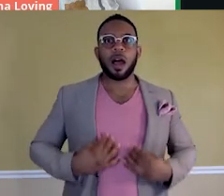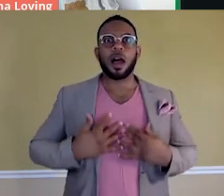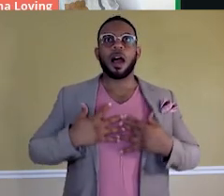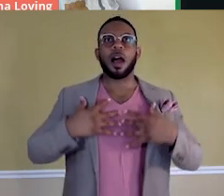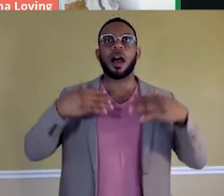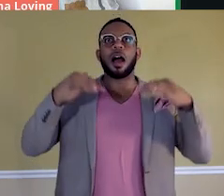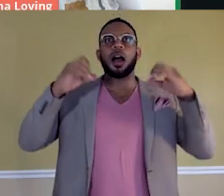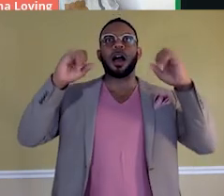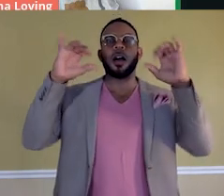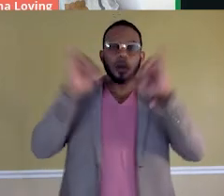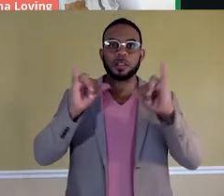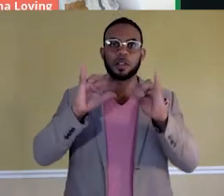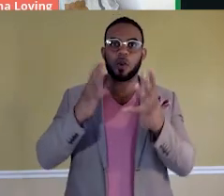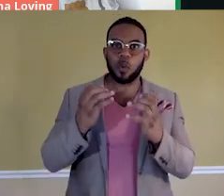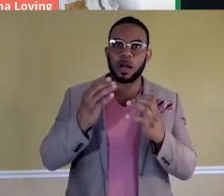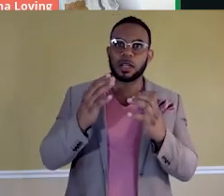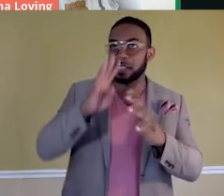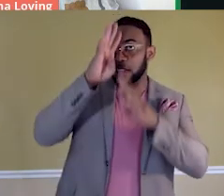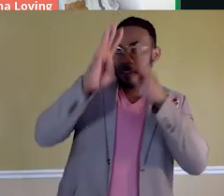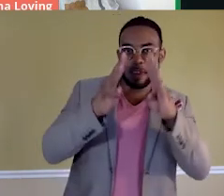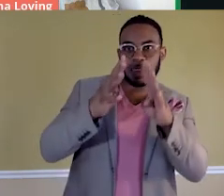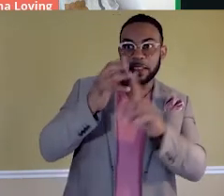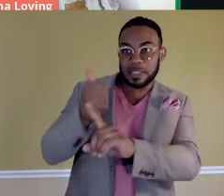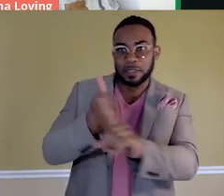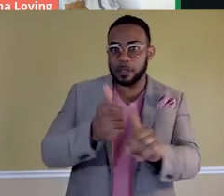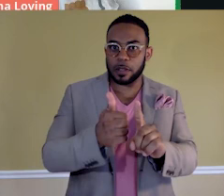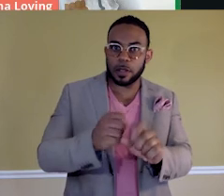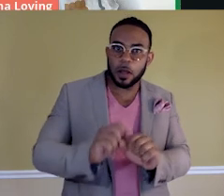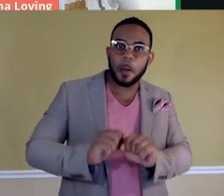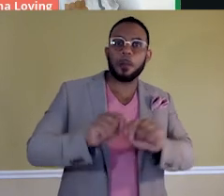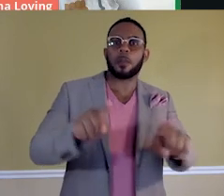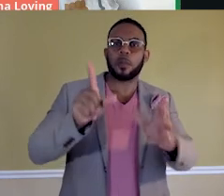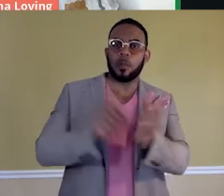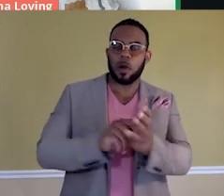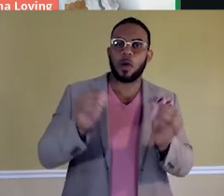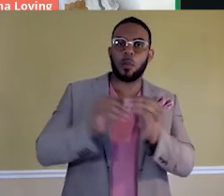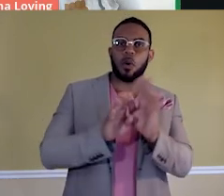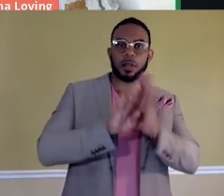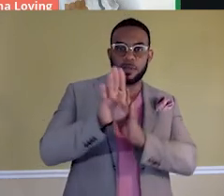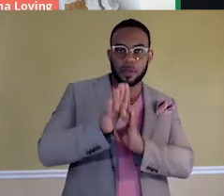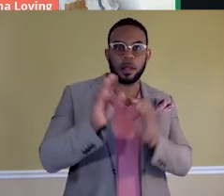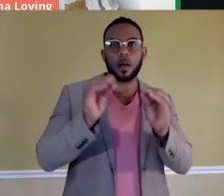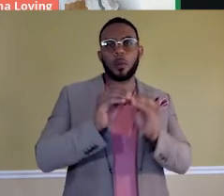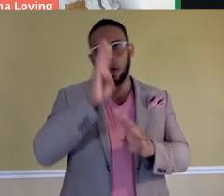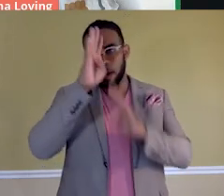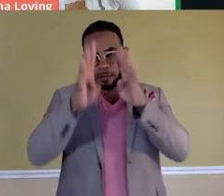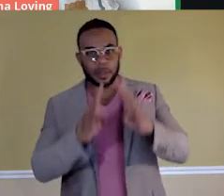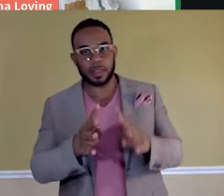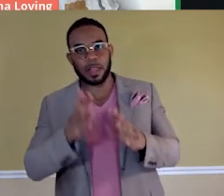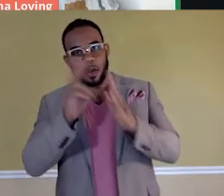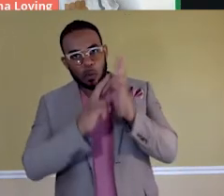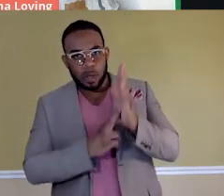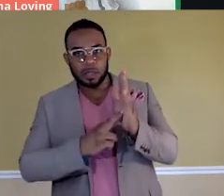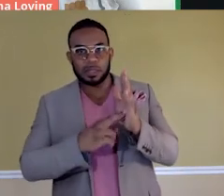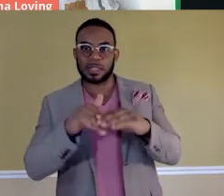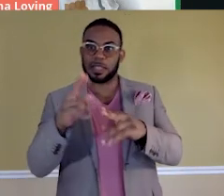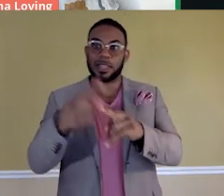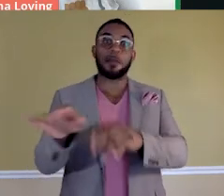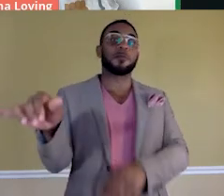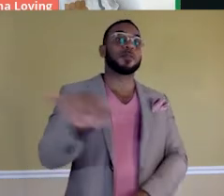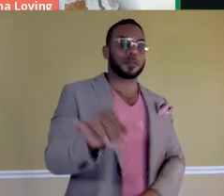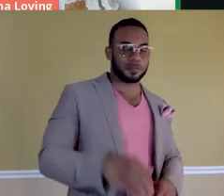the younger generation to want to innovate and put out more development, put out more innovations, and register it in their names